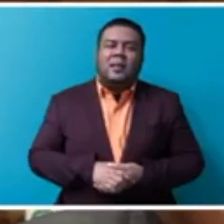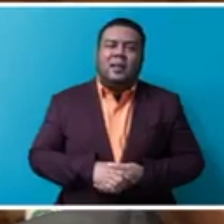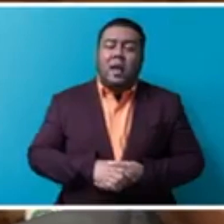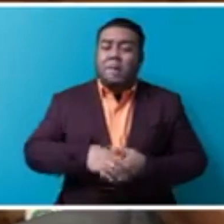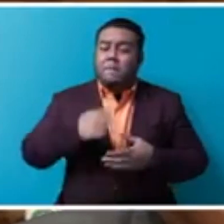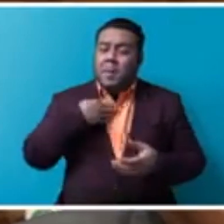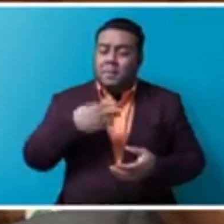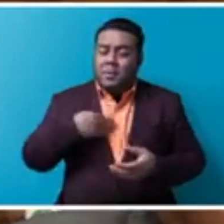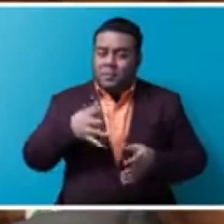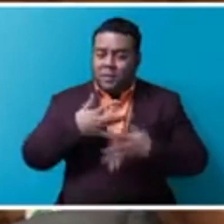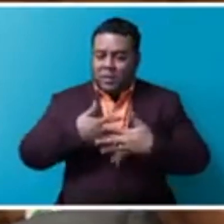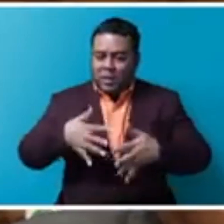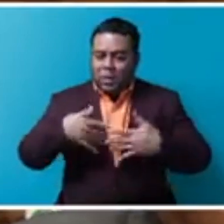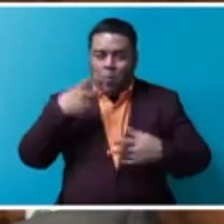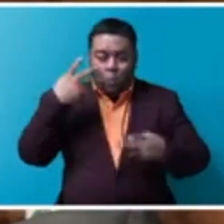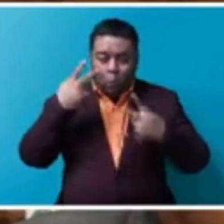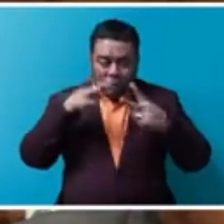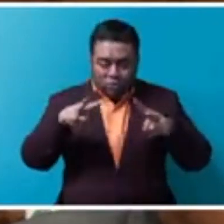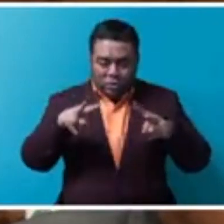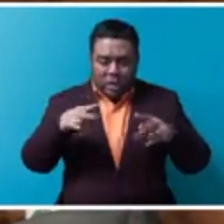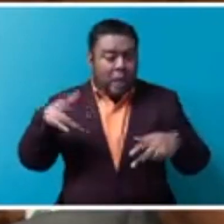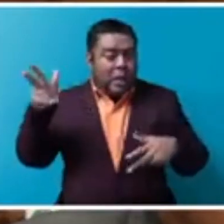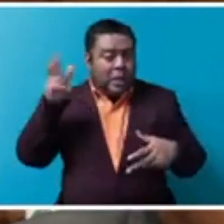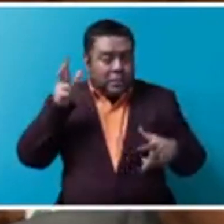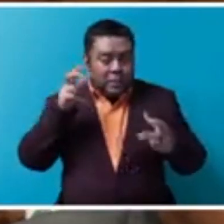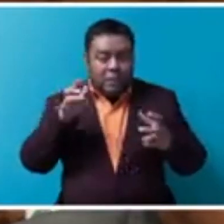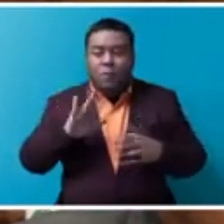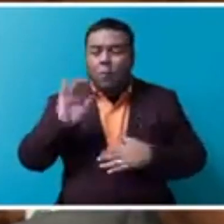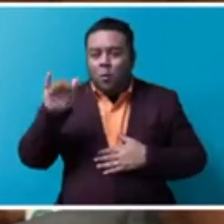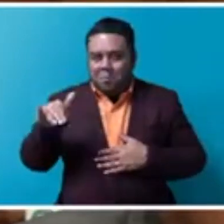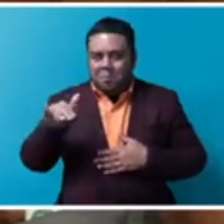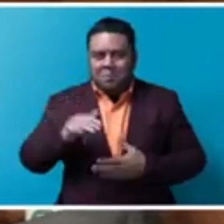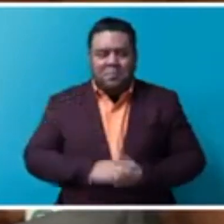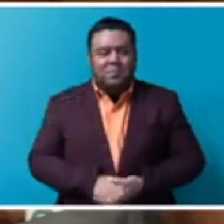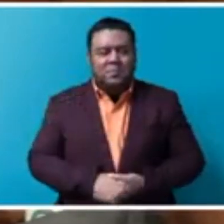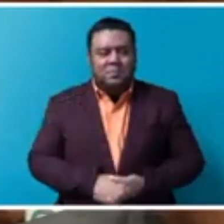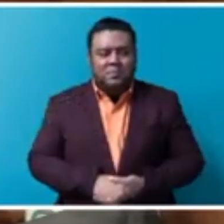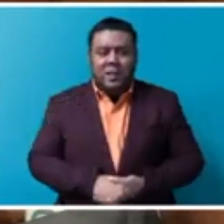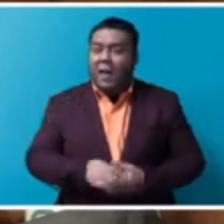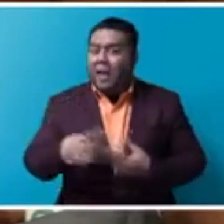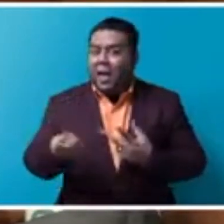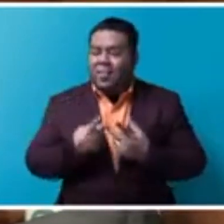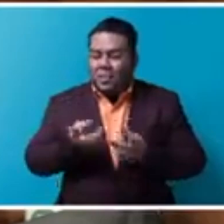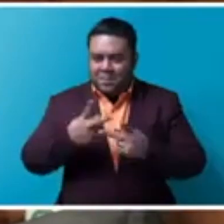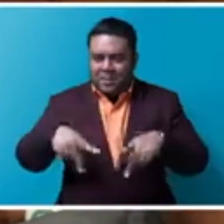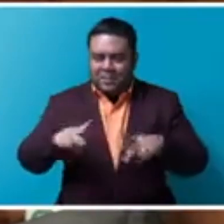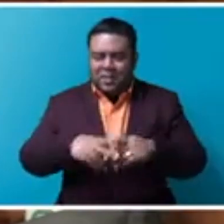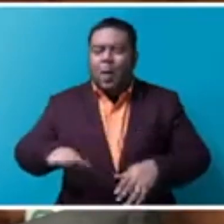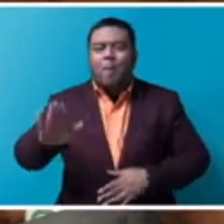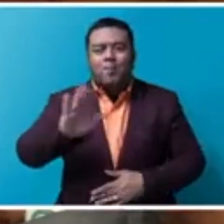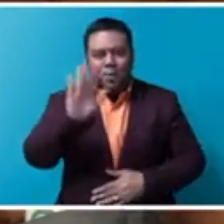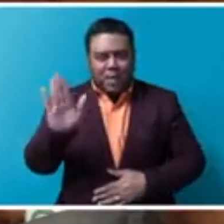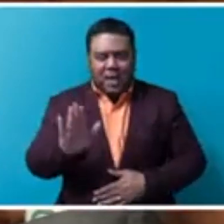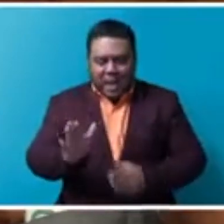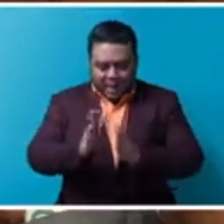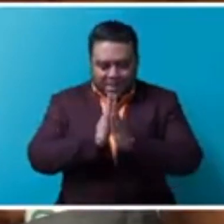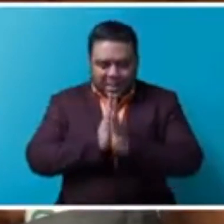those watching or listening from home and elsewhere. Bulavinaka,